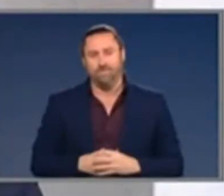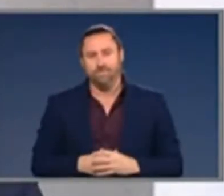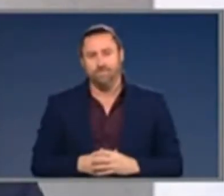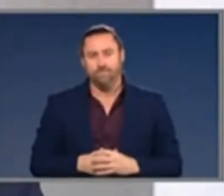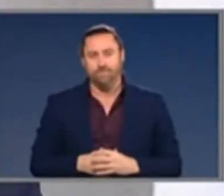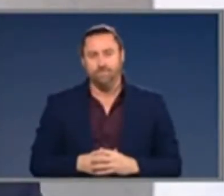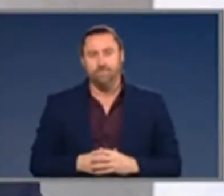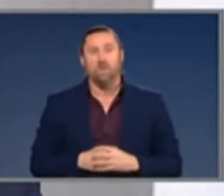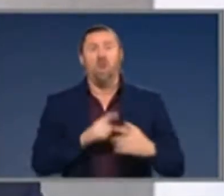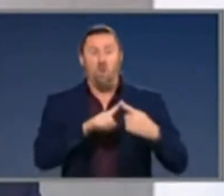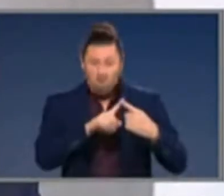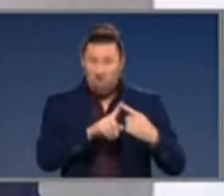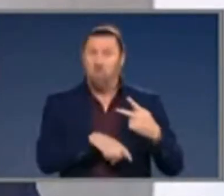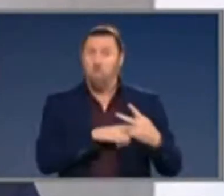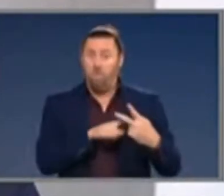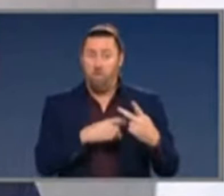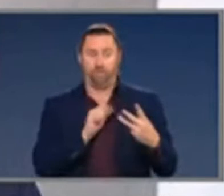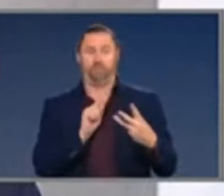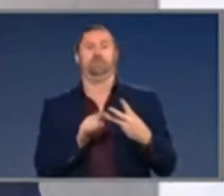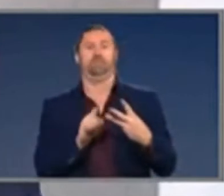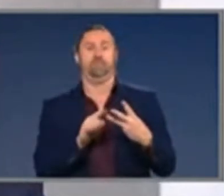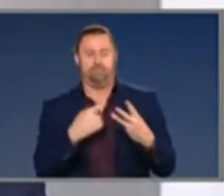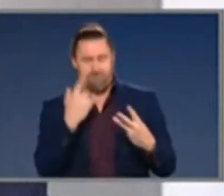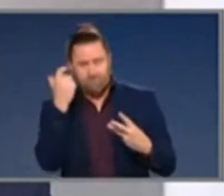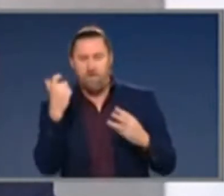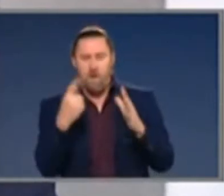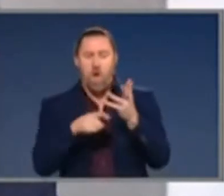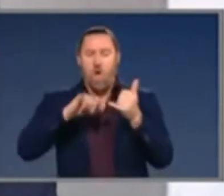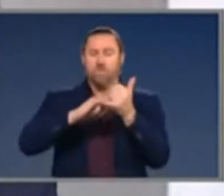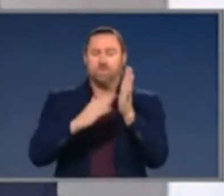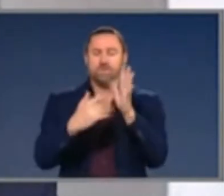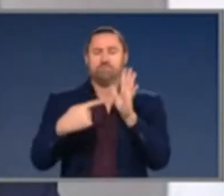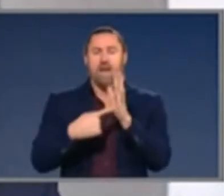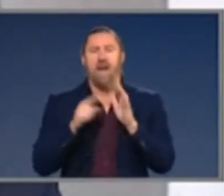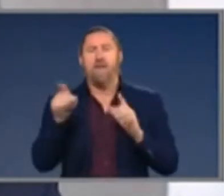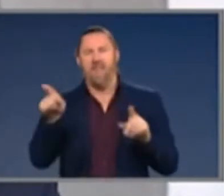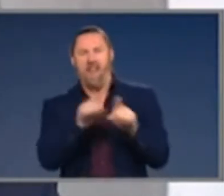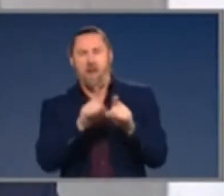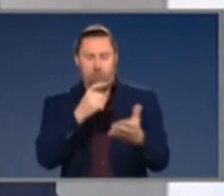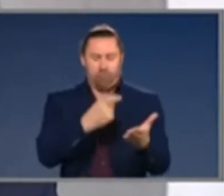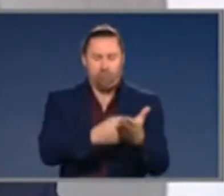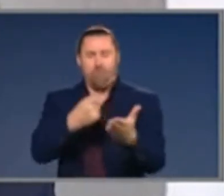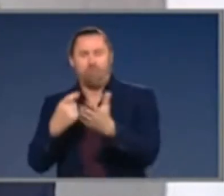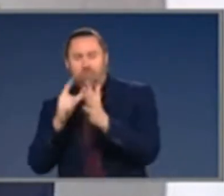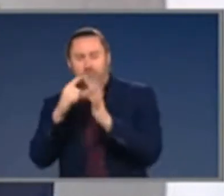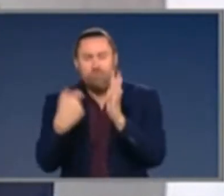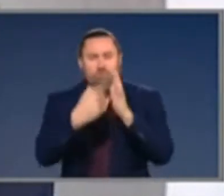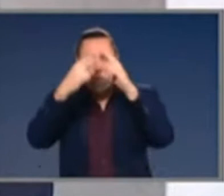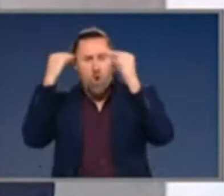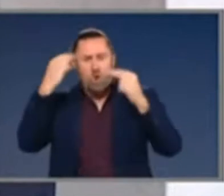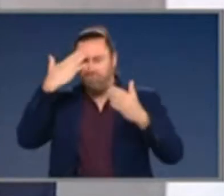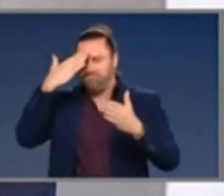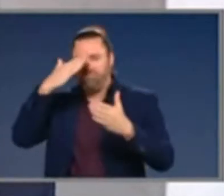third part of the response has been the calling in of AUSMAT teams. The first of those I anticipate to